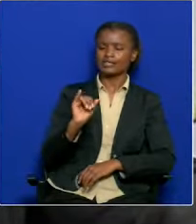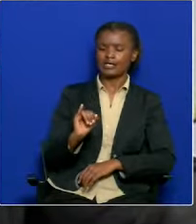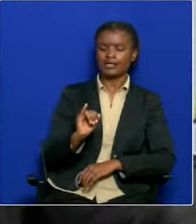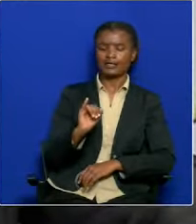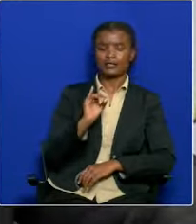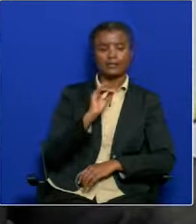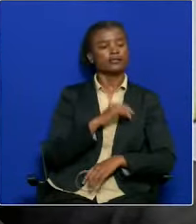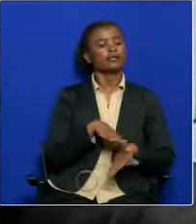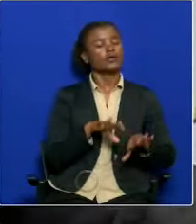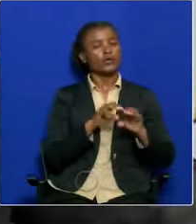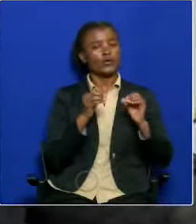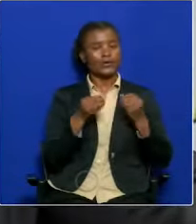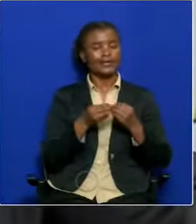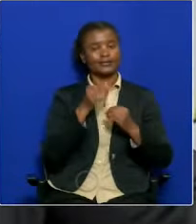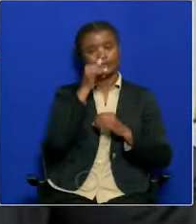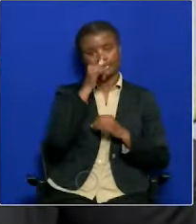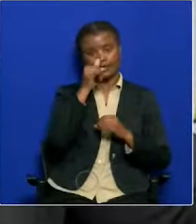investigations.